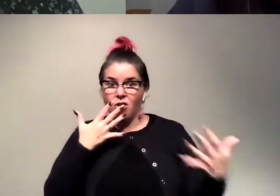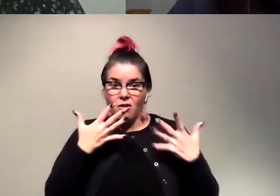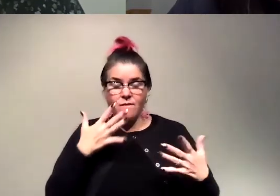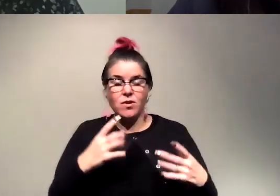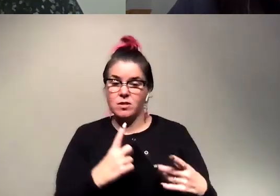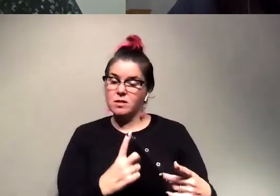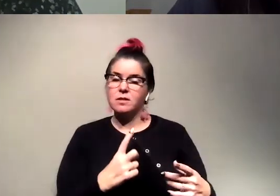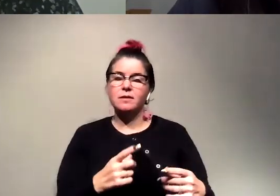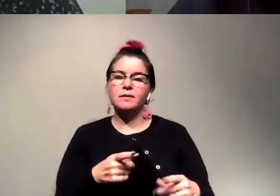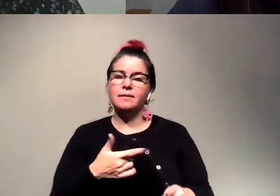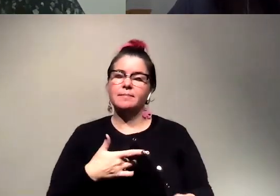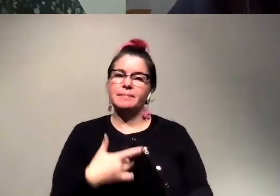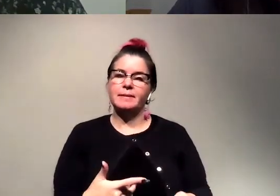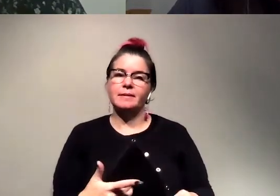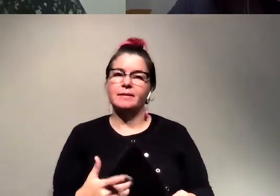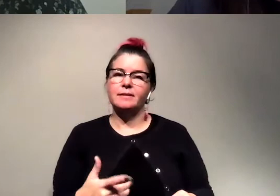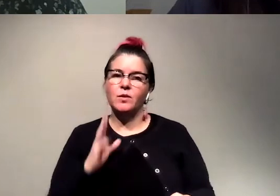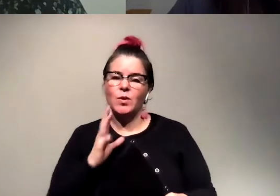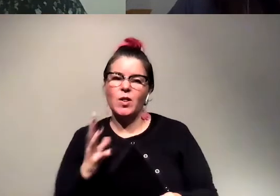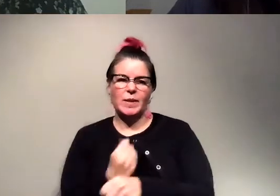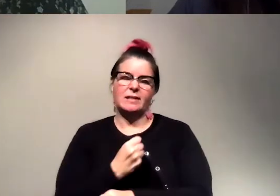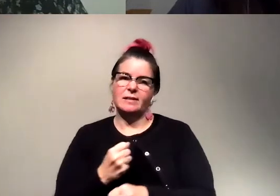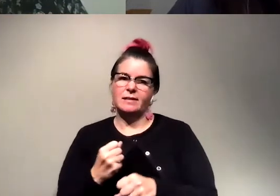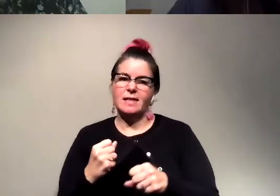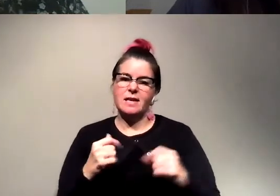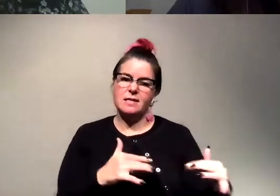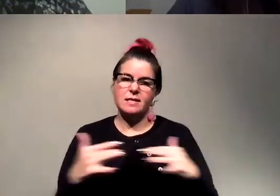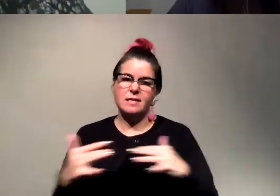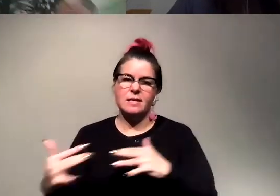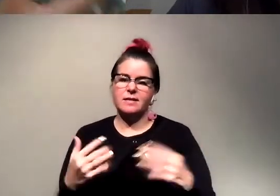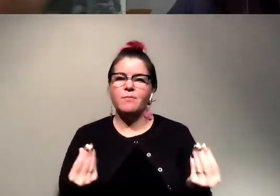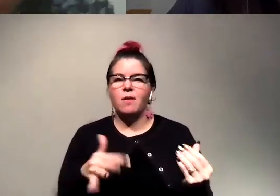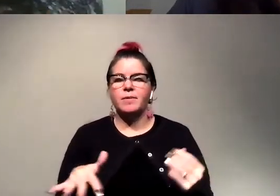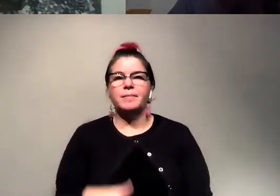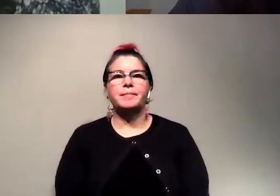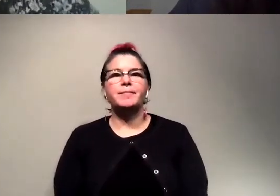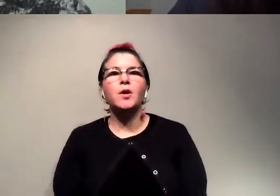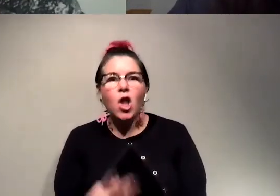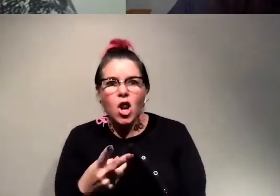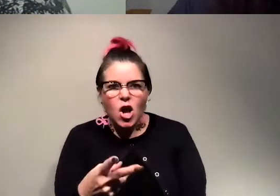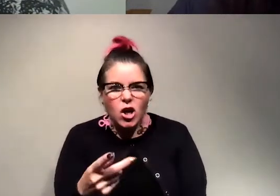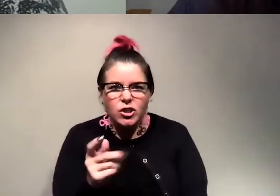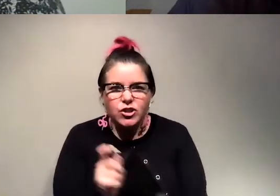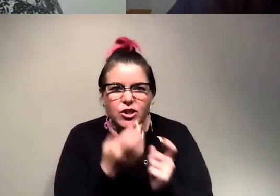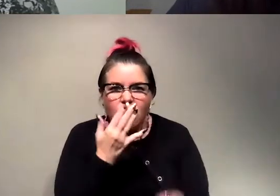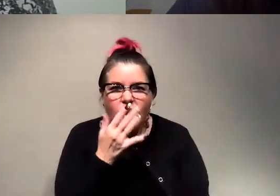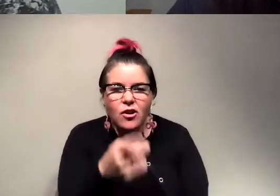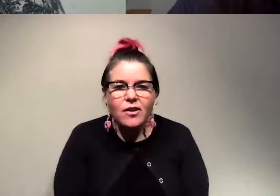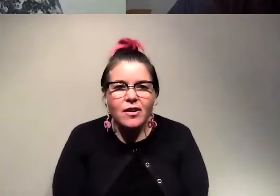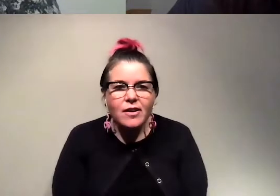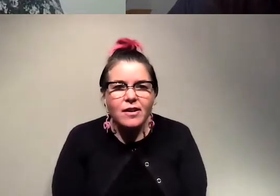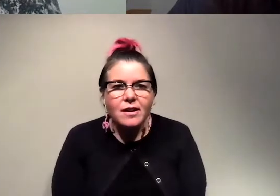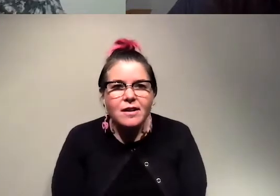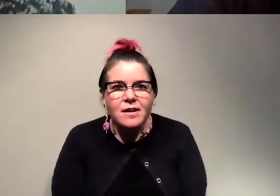are the ones that typically win. That's a good thing to have. Oh, look, she's starting to change color. She's getting